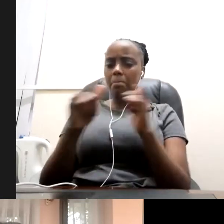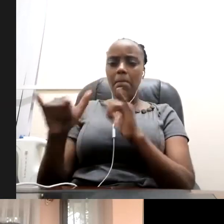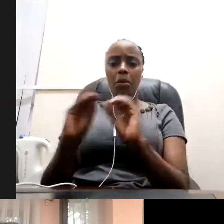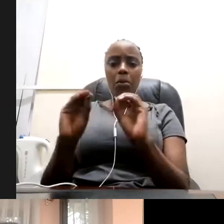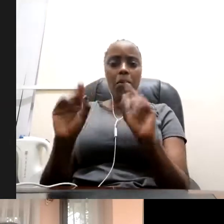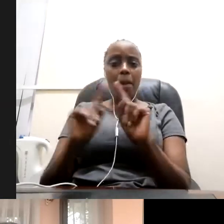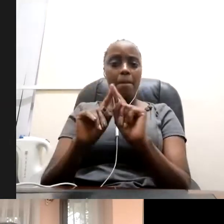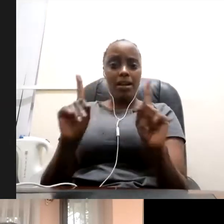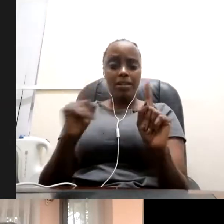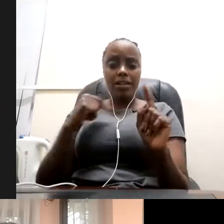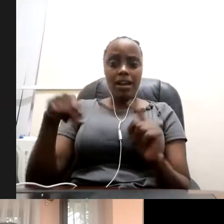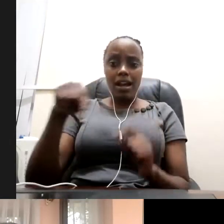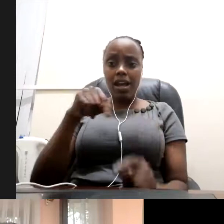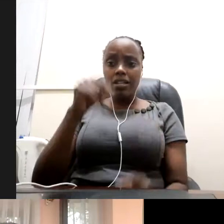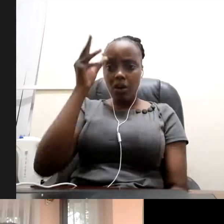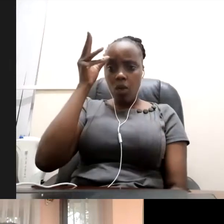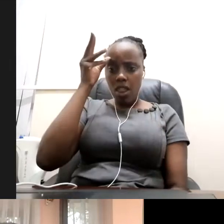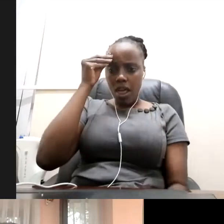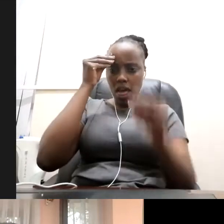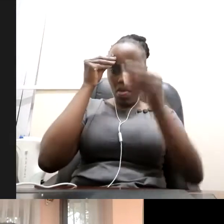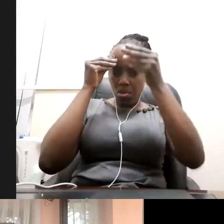we have learned quite a lot of